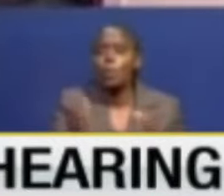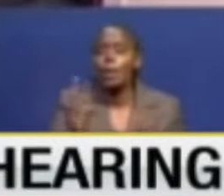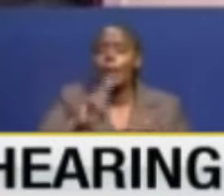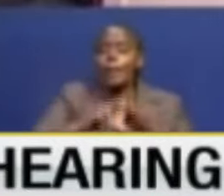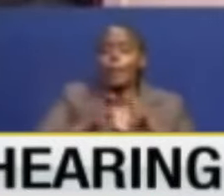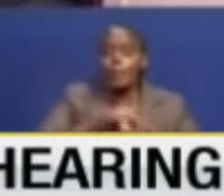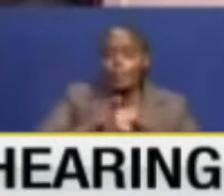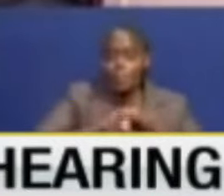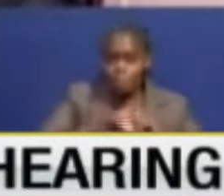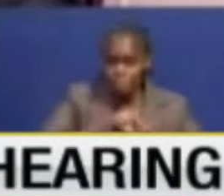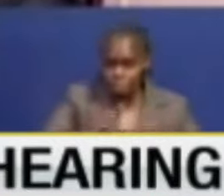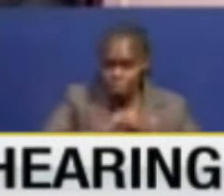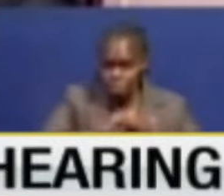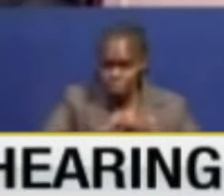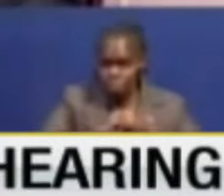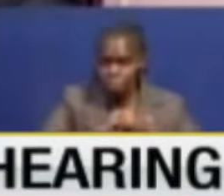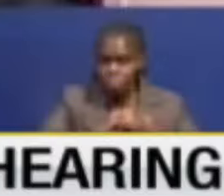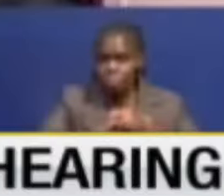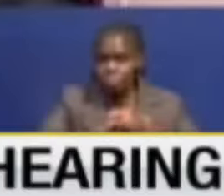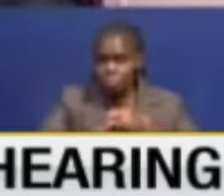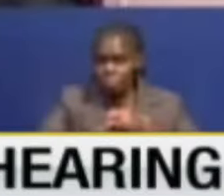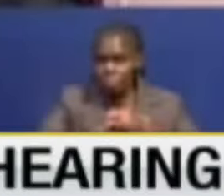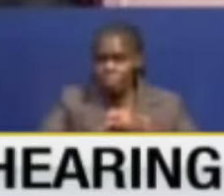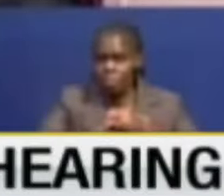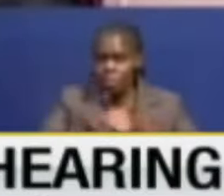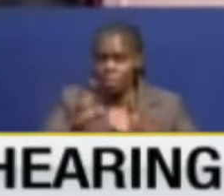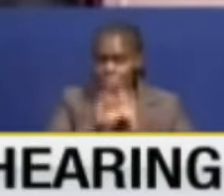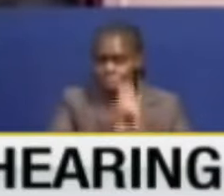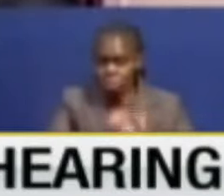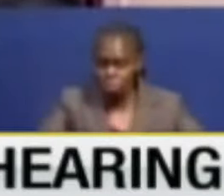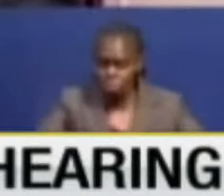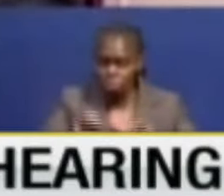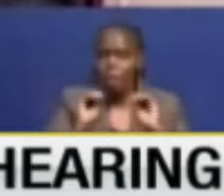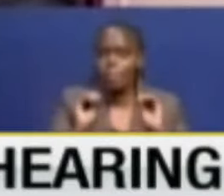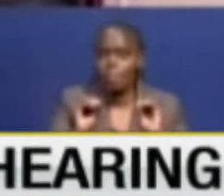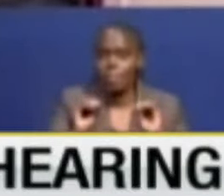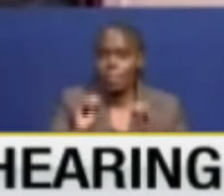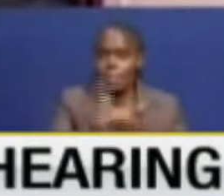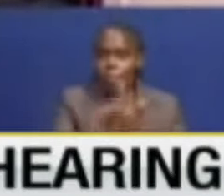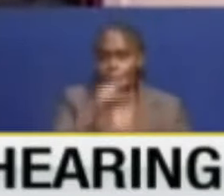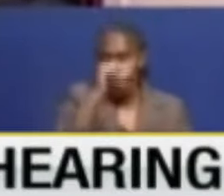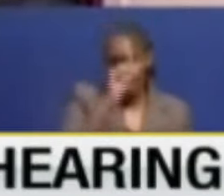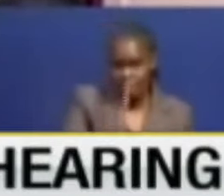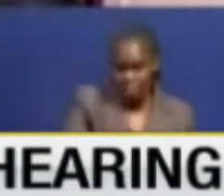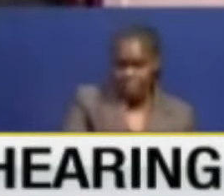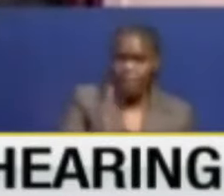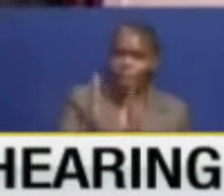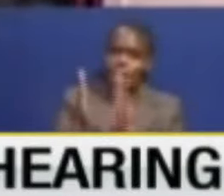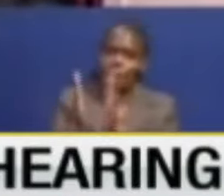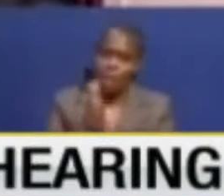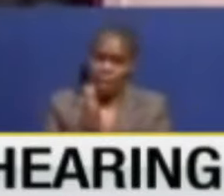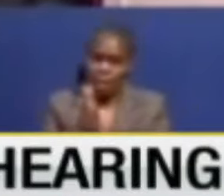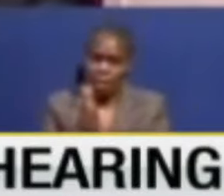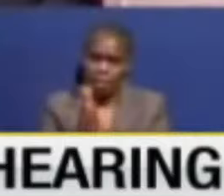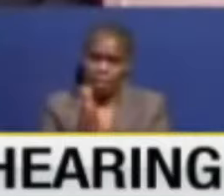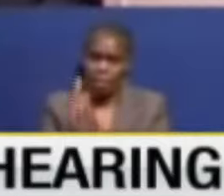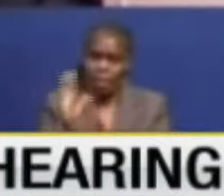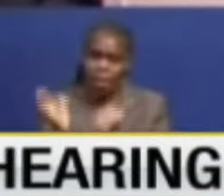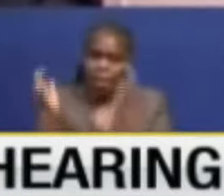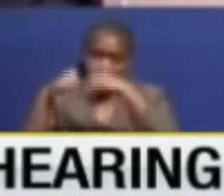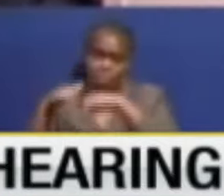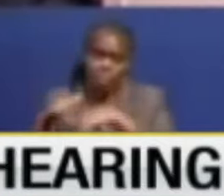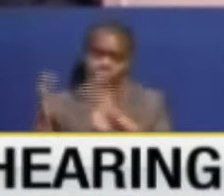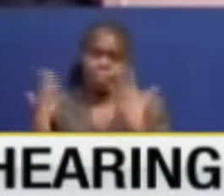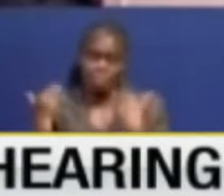relationship that is unconstitutional between the governor and the county